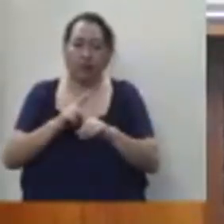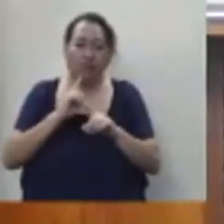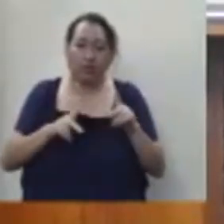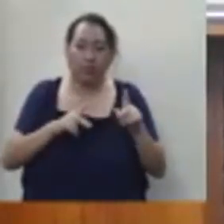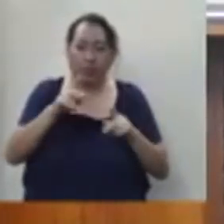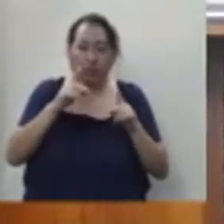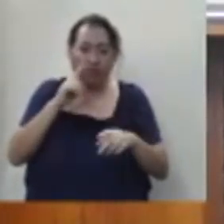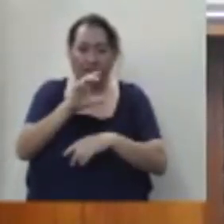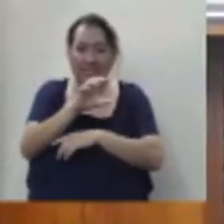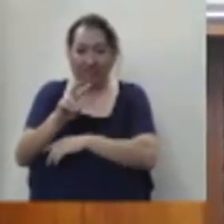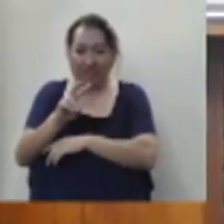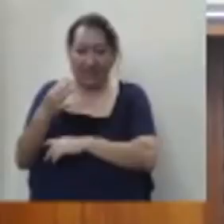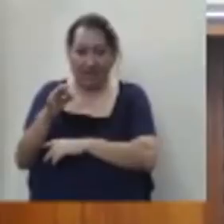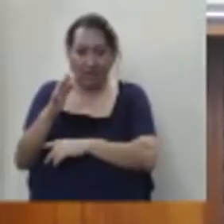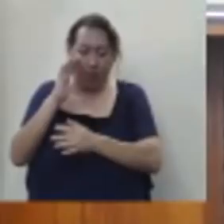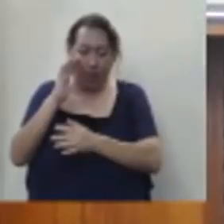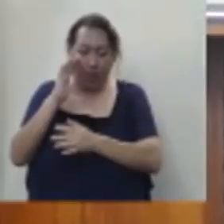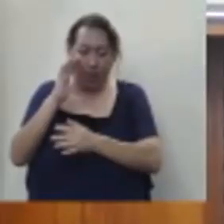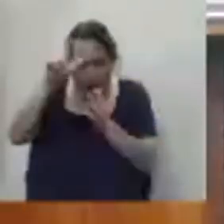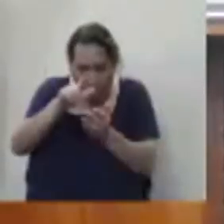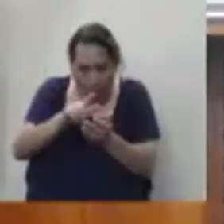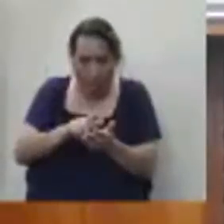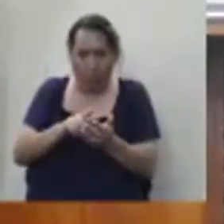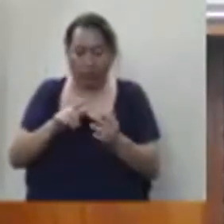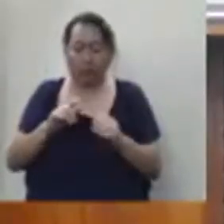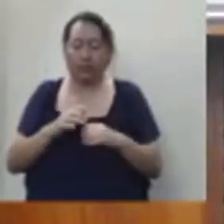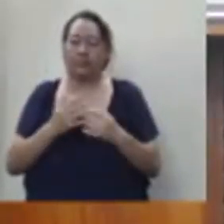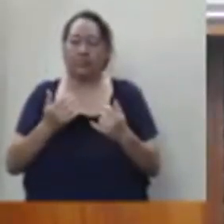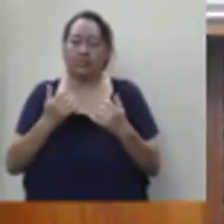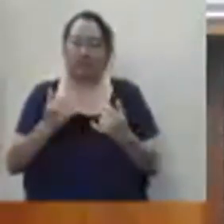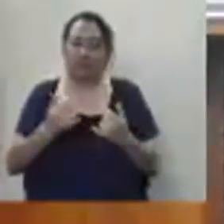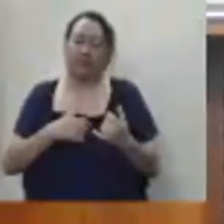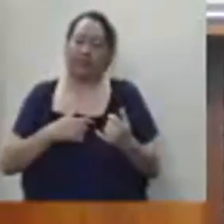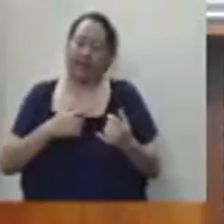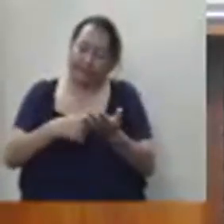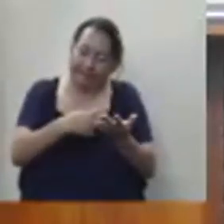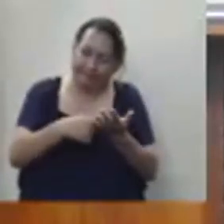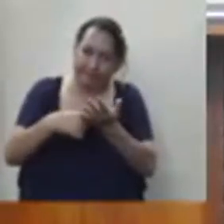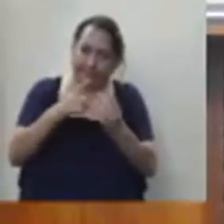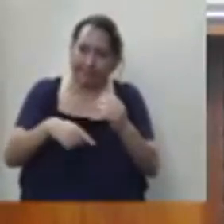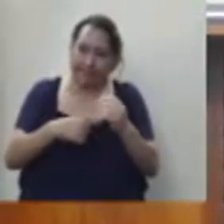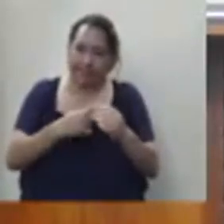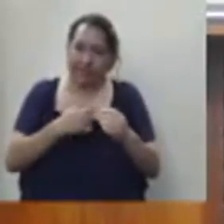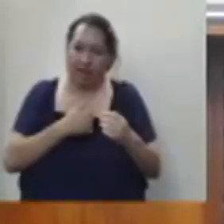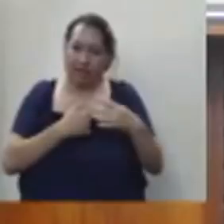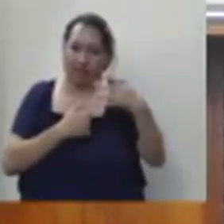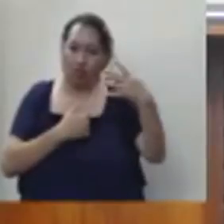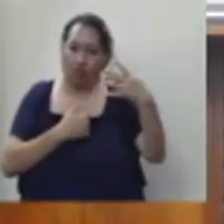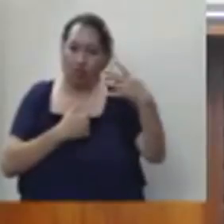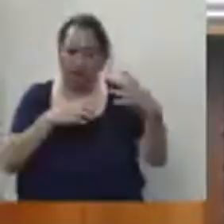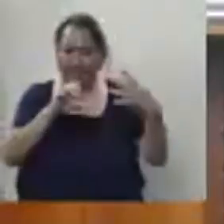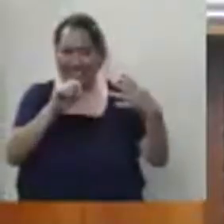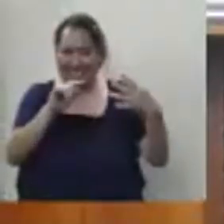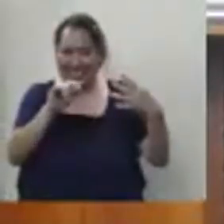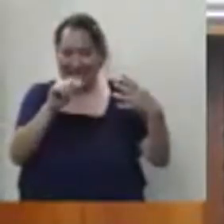COVID-19 is as low as possible. Yesterday, I discussed the 4 stages in COVID-19 response: